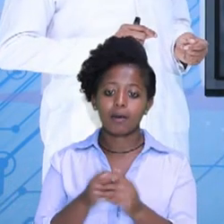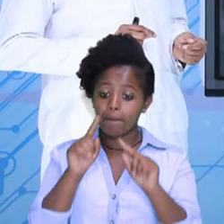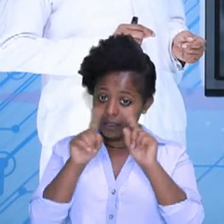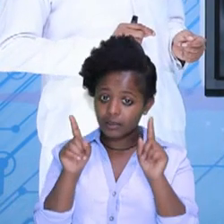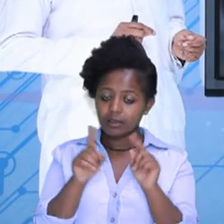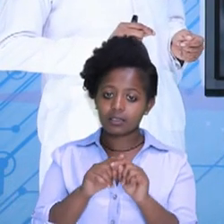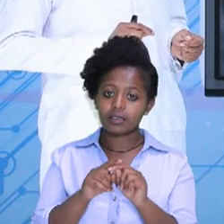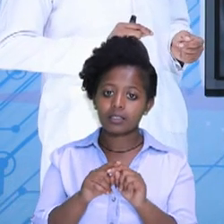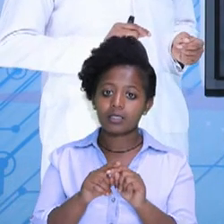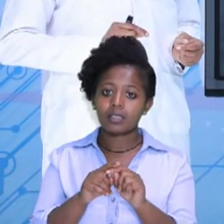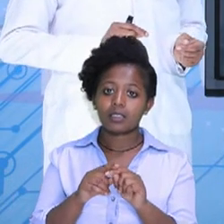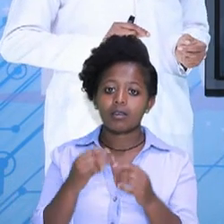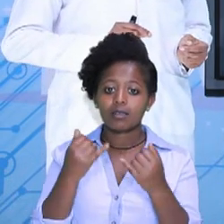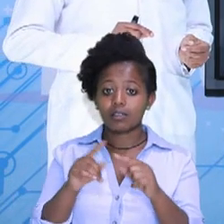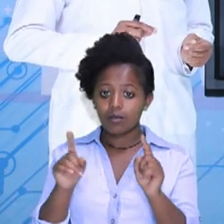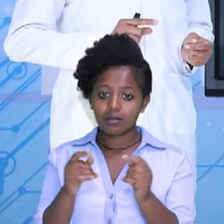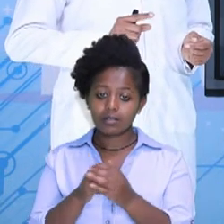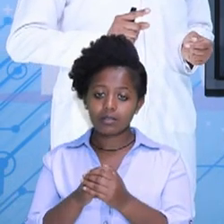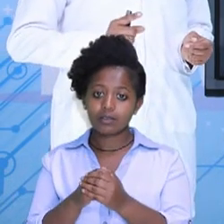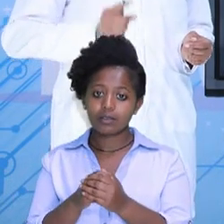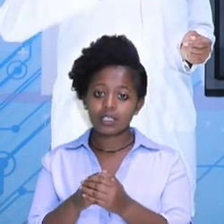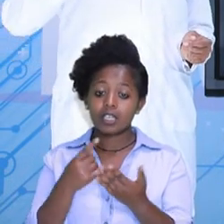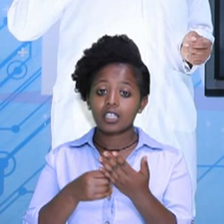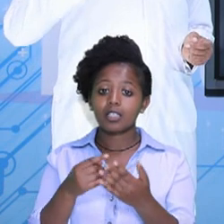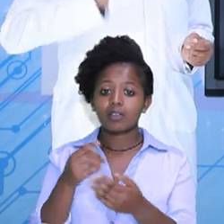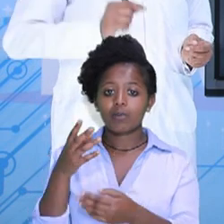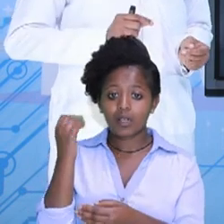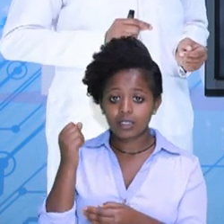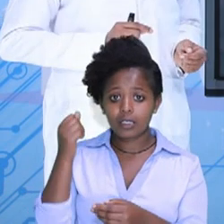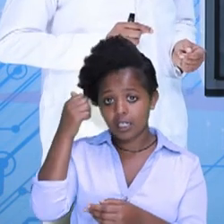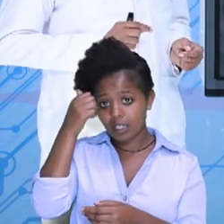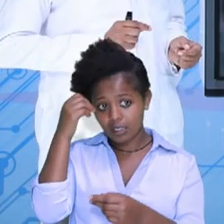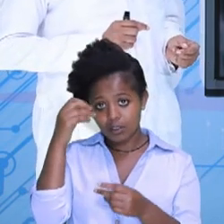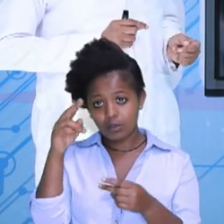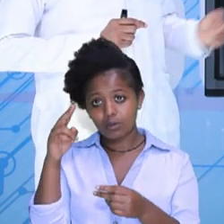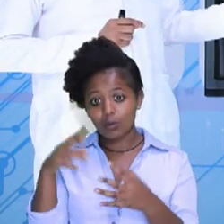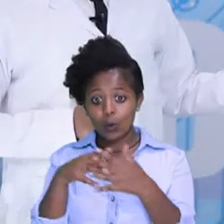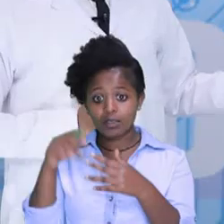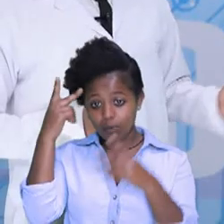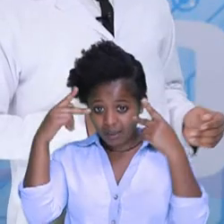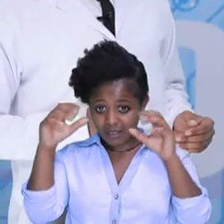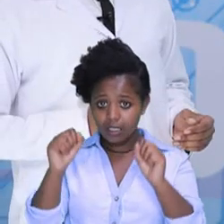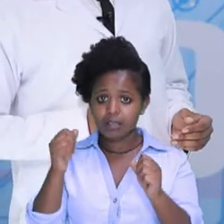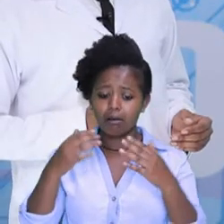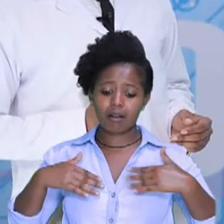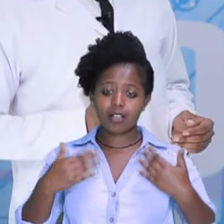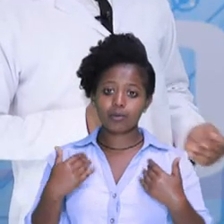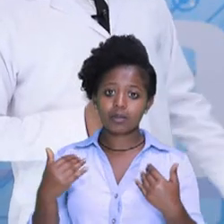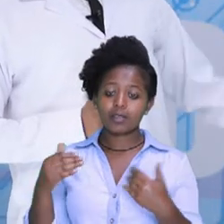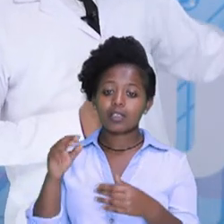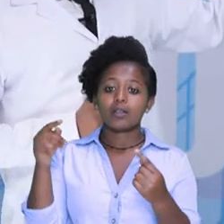But Eisenhower, he was the US president at the time, unhappy about the Suez